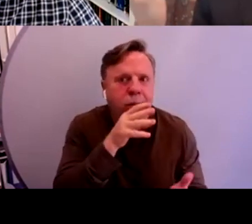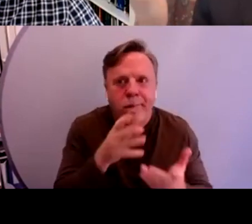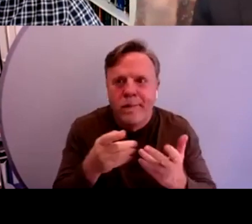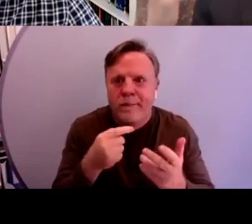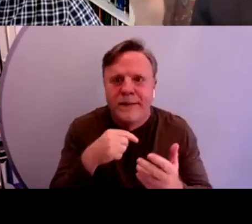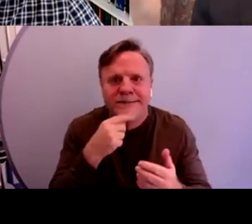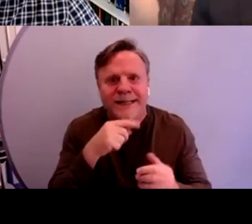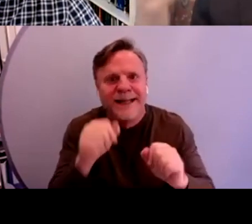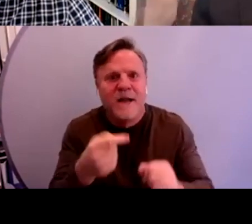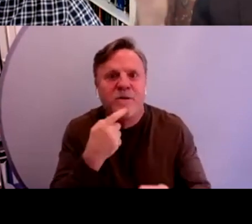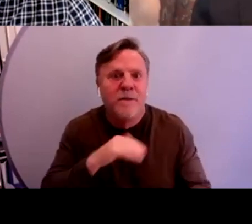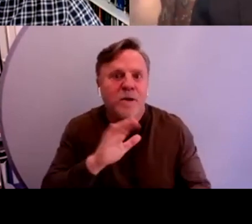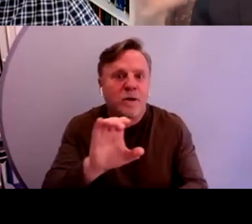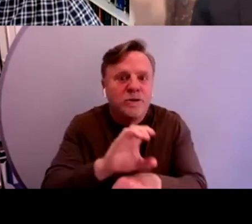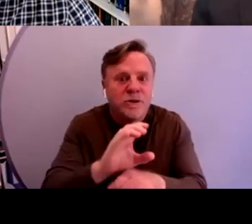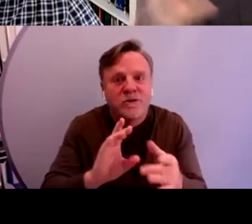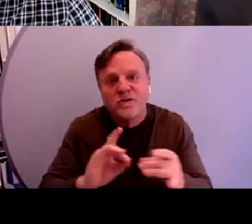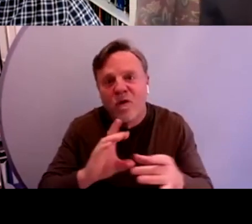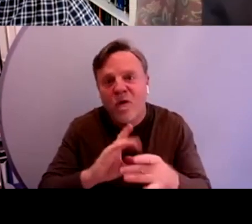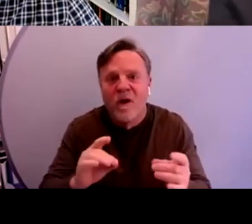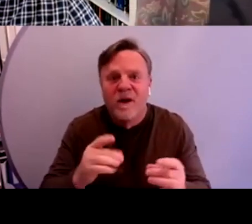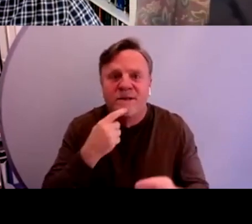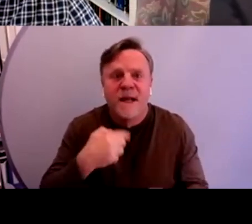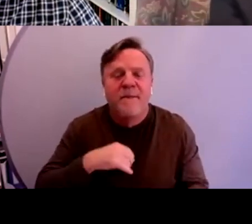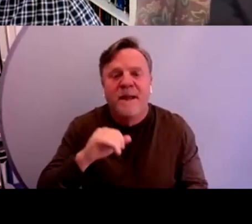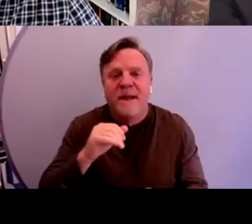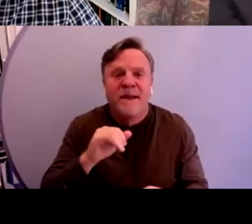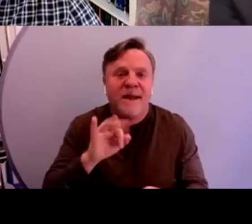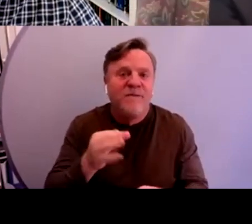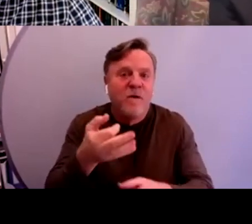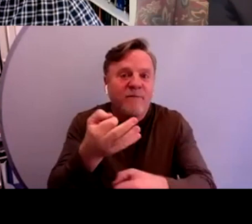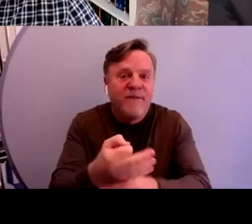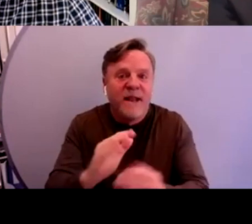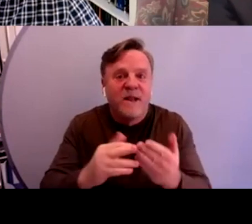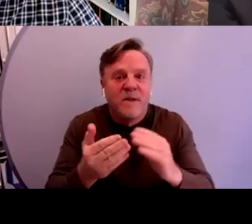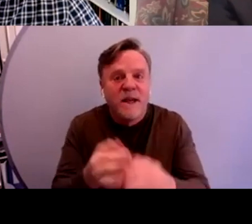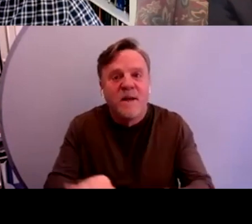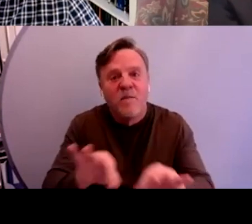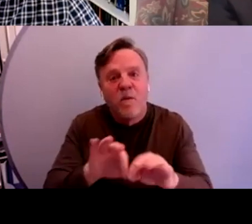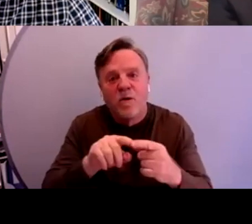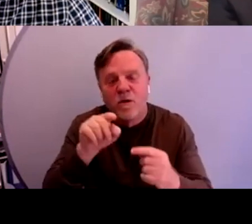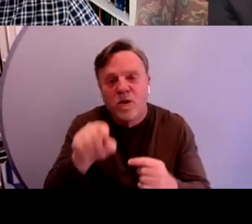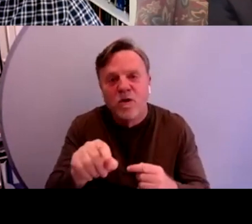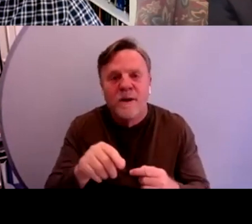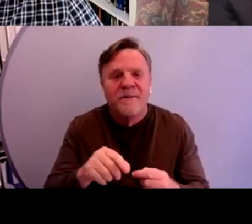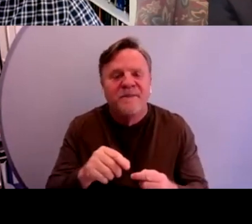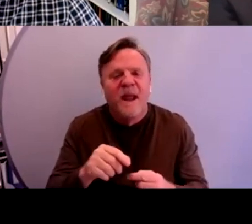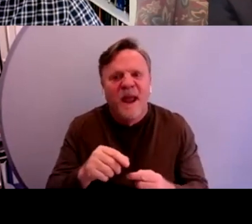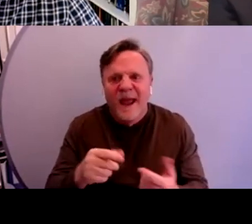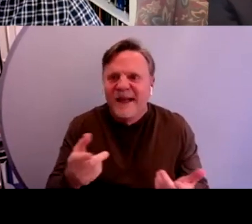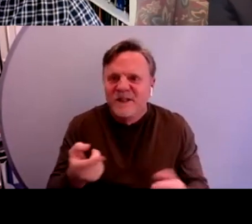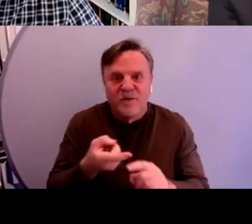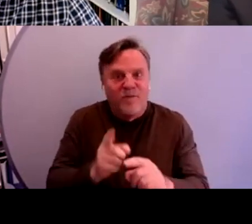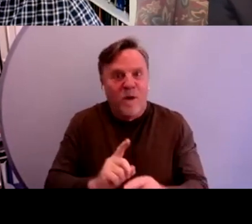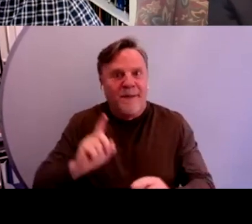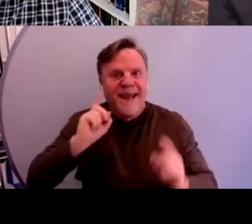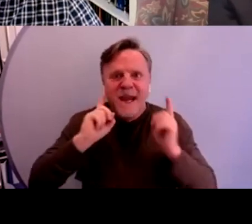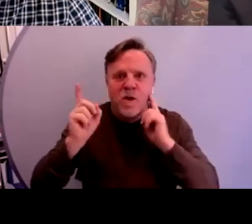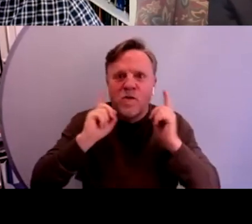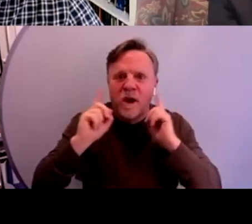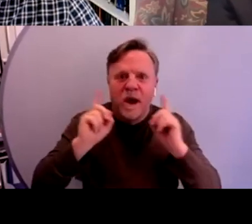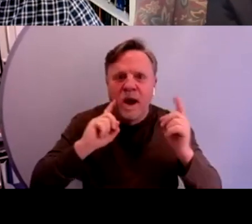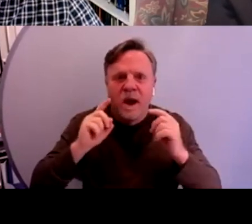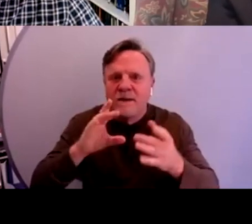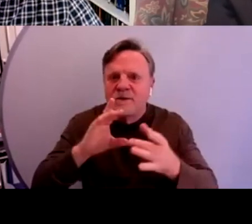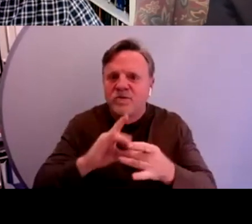church story, or tell me whether your faith community's been important to you? And just out of hearing those stories,